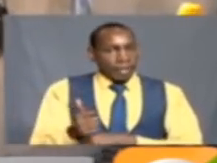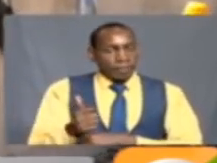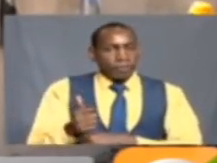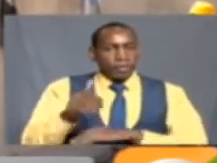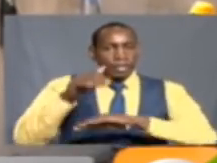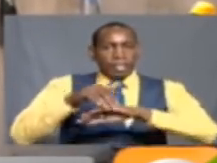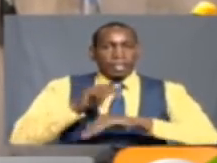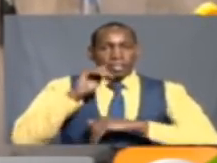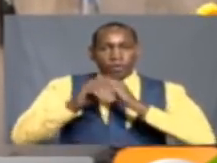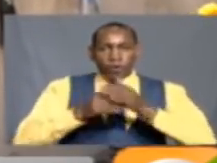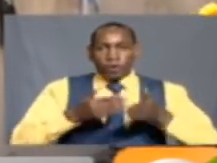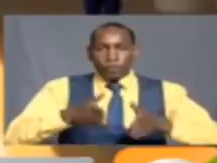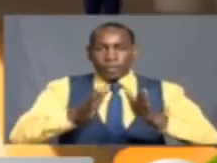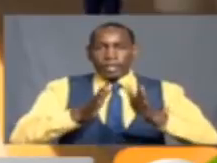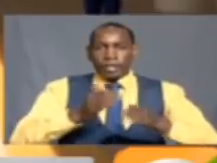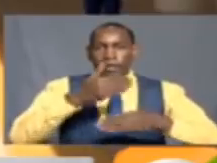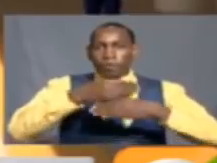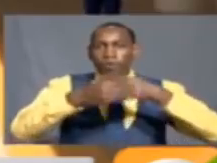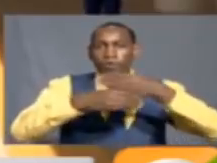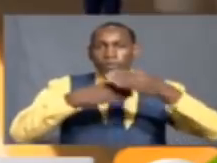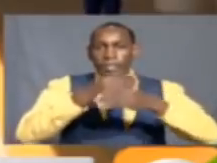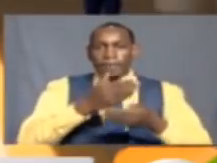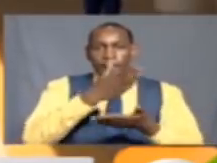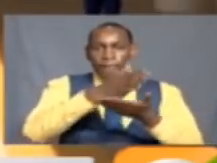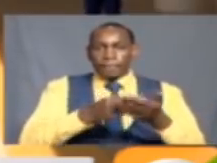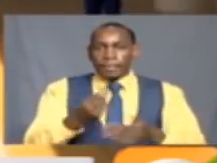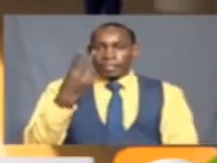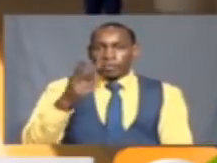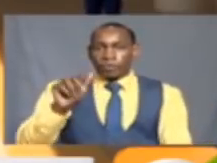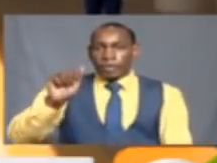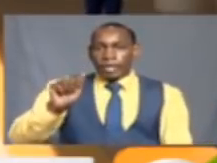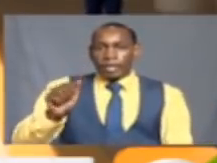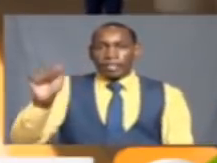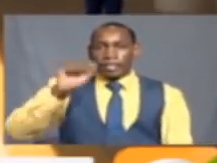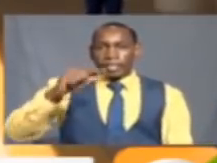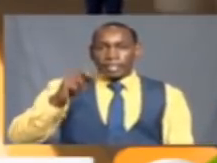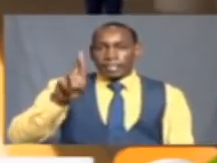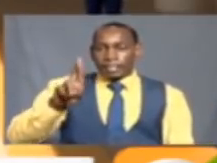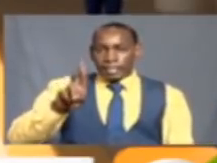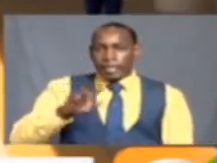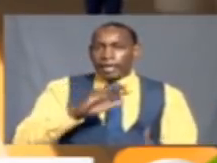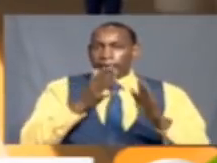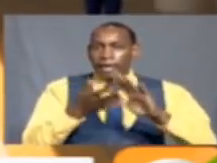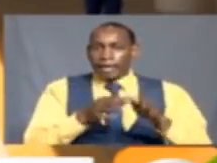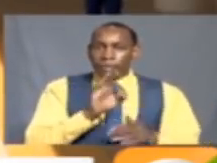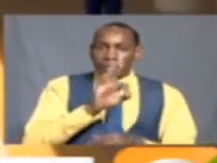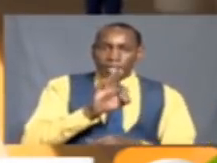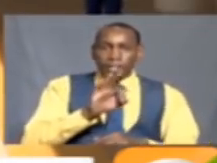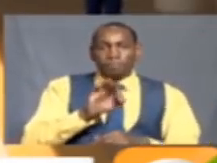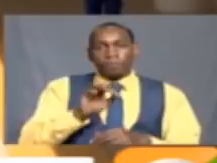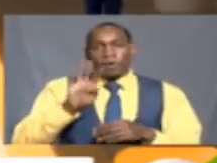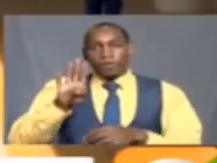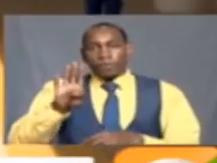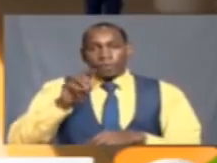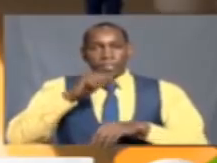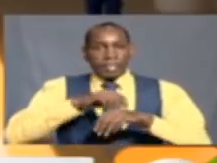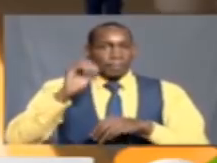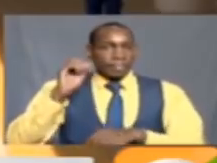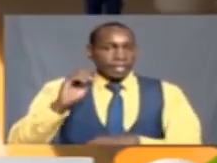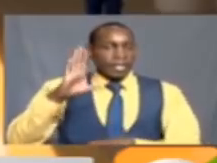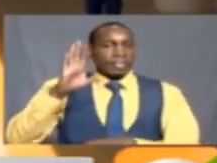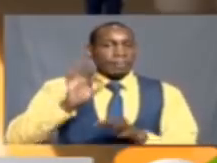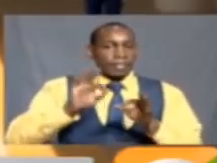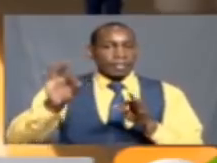whole corridor for construction. Phase 2A of the standard gauge railway is at least 3 to 4 times more expensive per